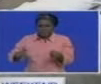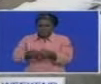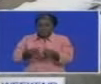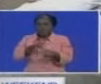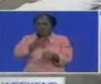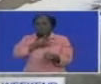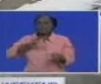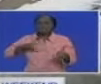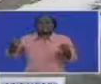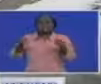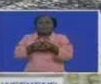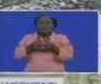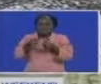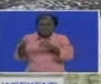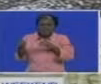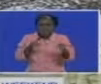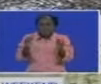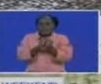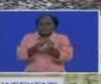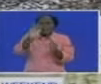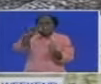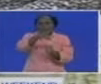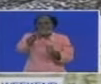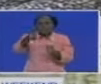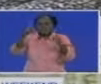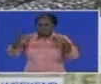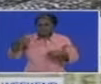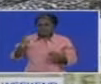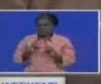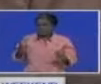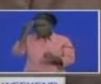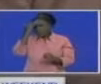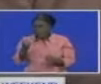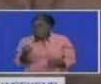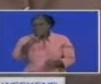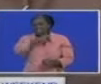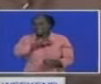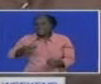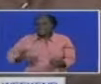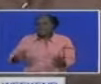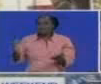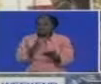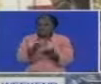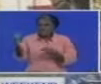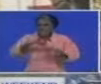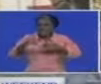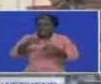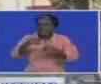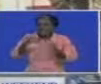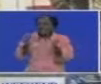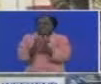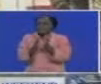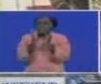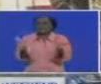retaliated, saying that the move by the National Assembly will not succeed because senators were elected by Kenyans.